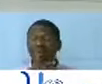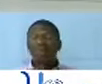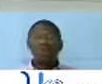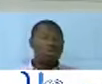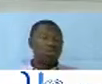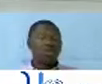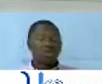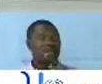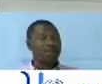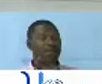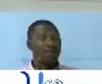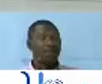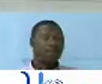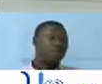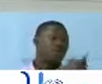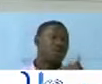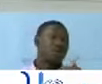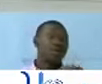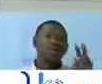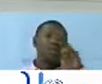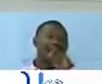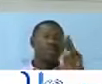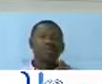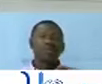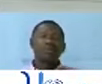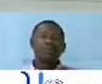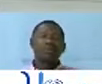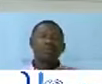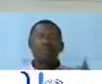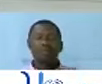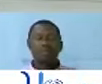Sometimes other nationals in